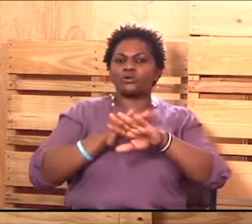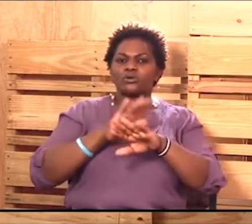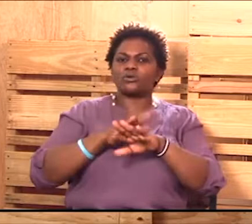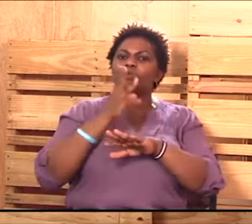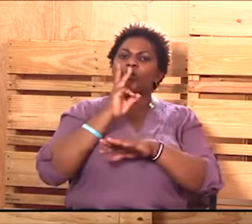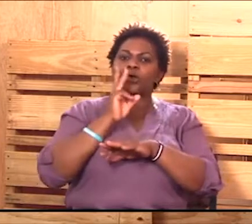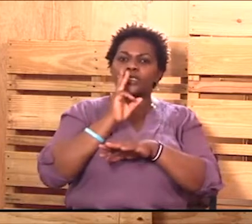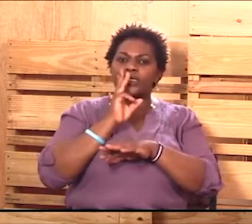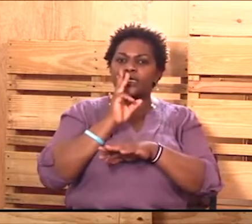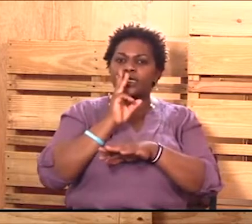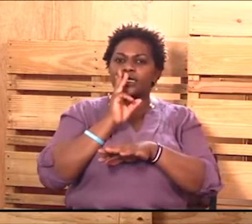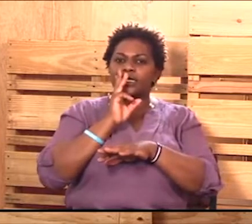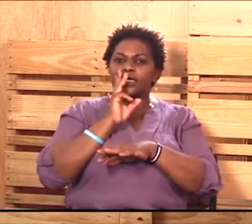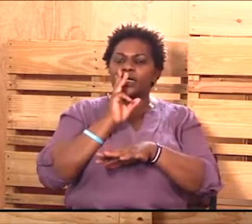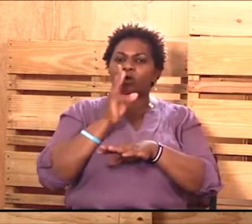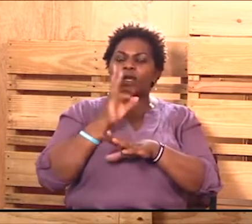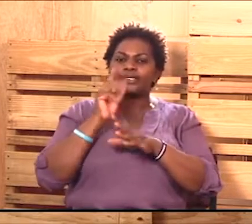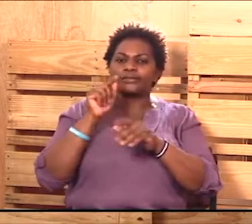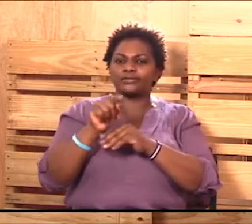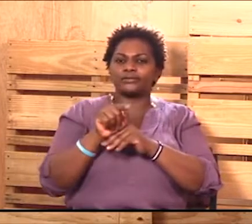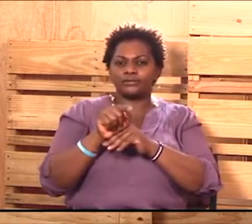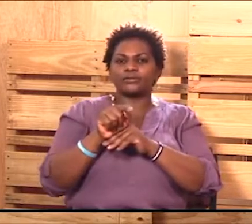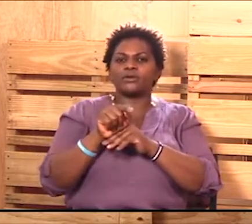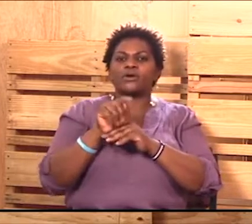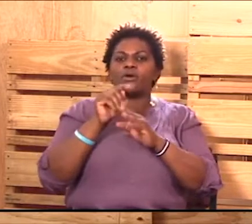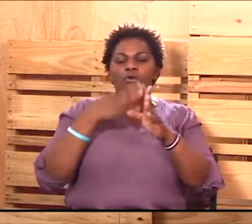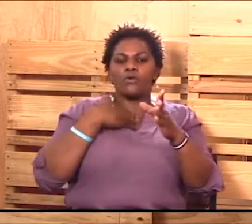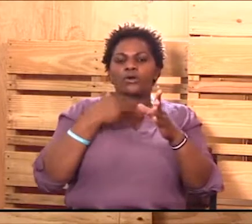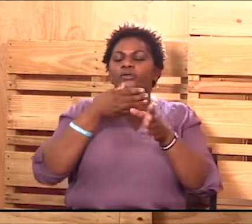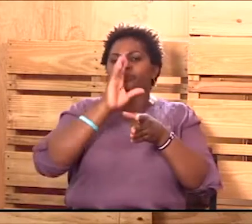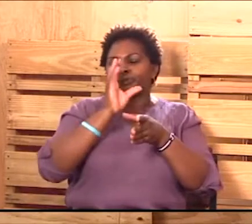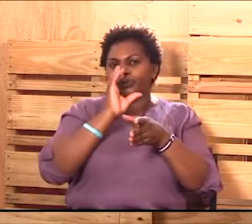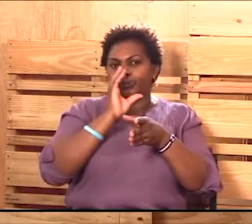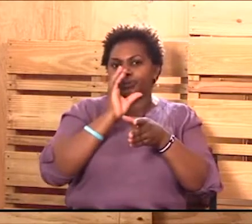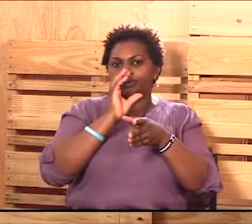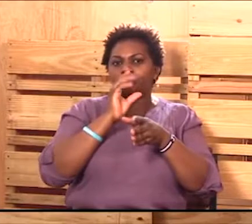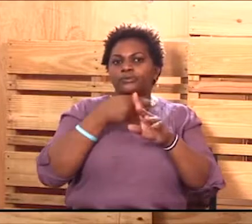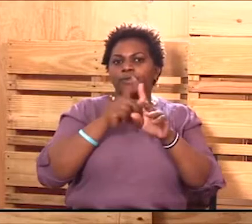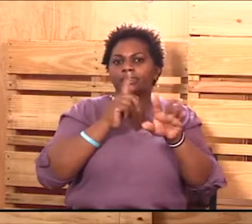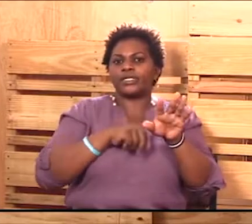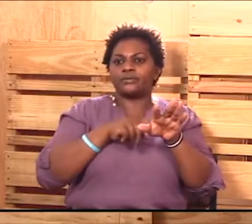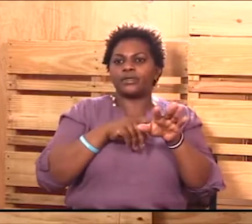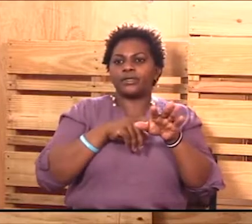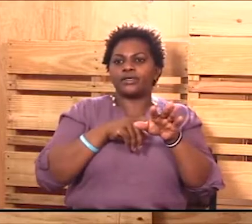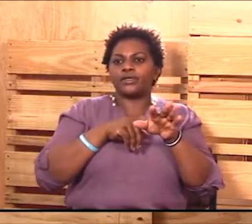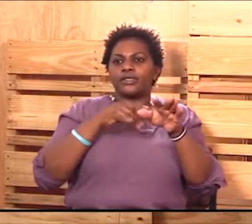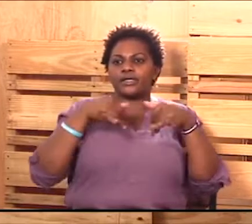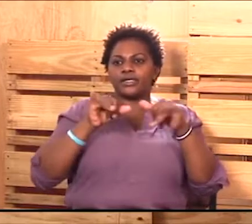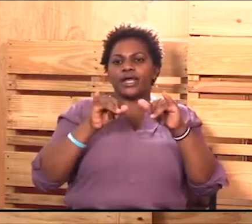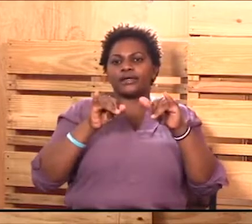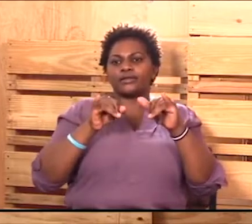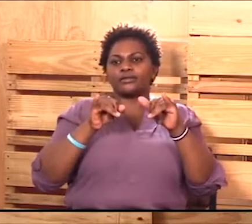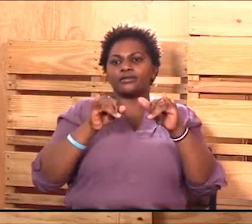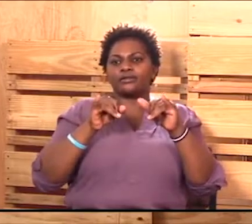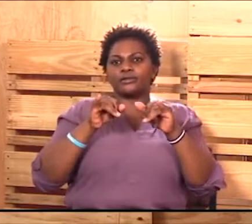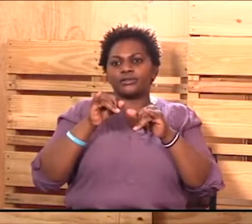water. You know, they want to rush there and, you know, take a drink. But when they land there and they try,